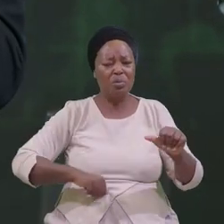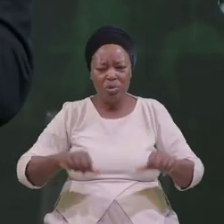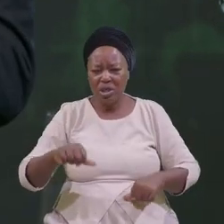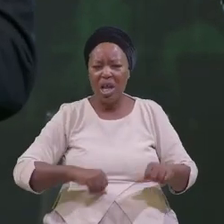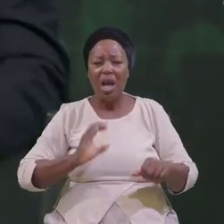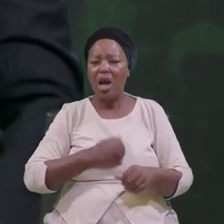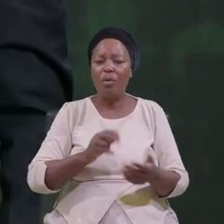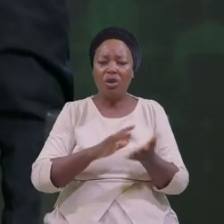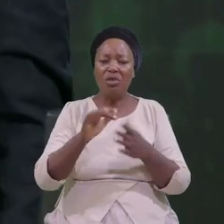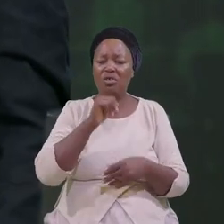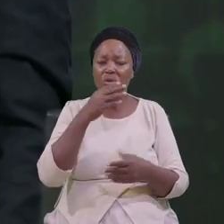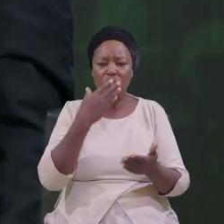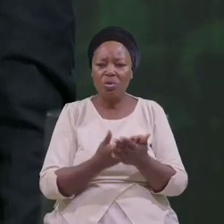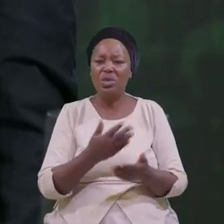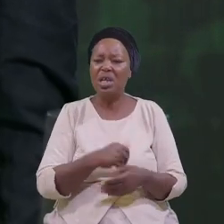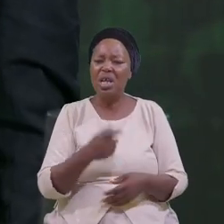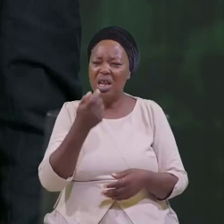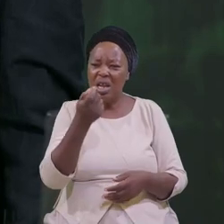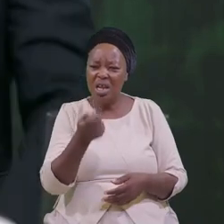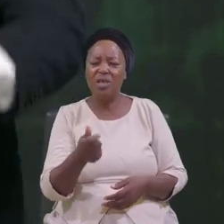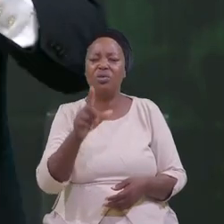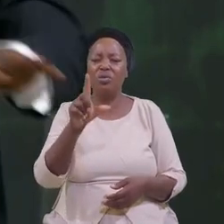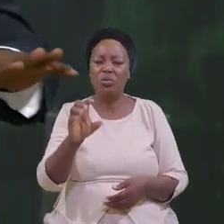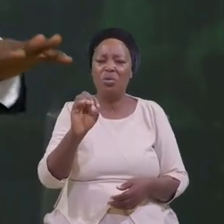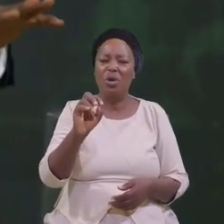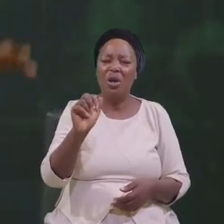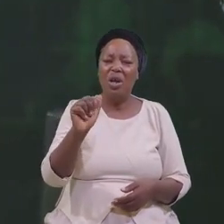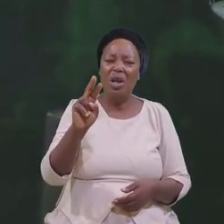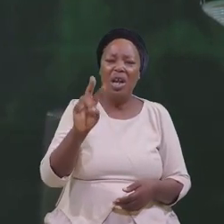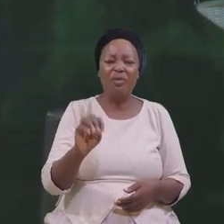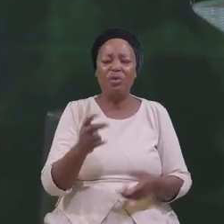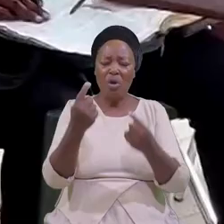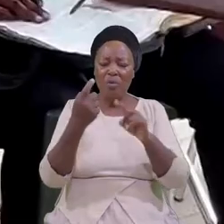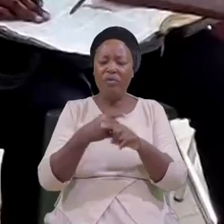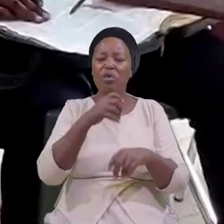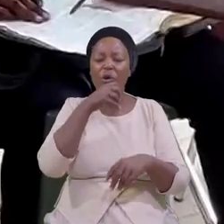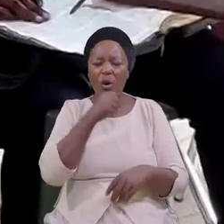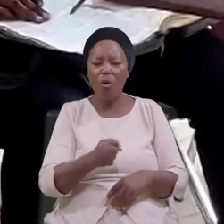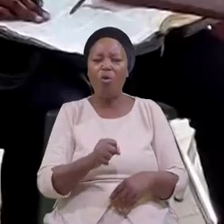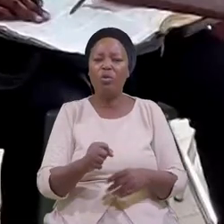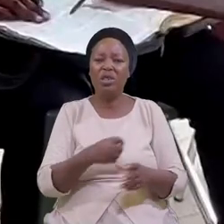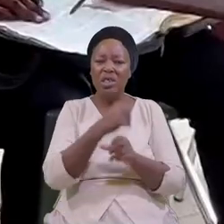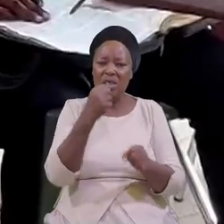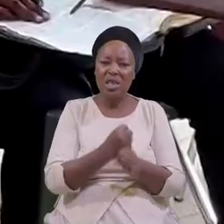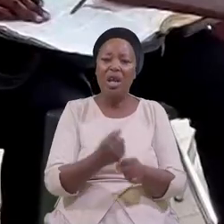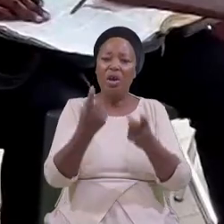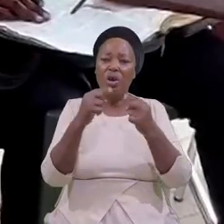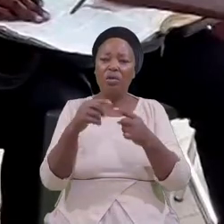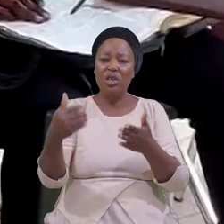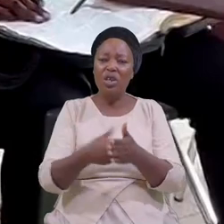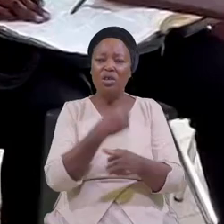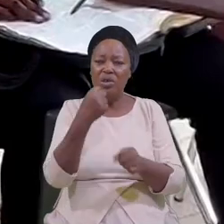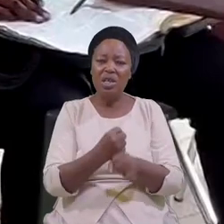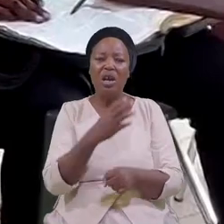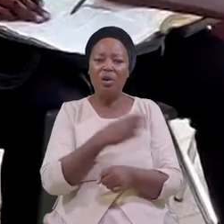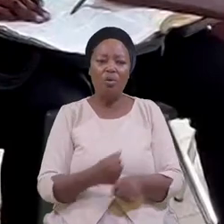little leaven coming from the old year and coming into the new year will leaven the whole lump.